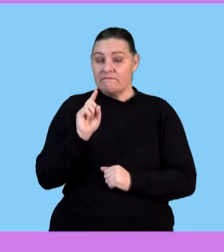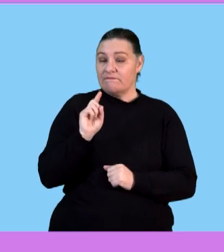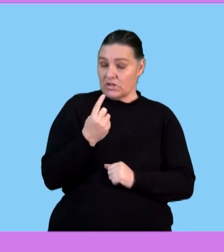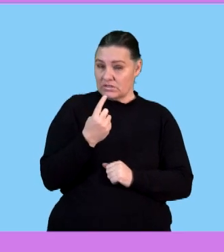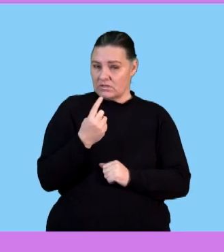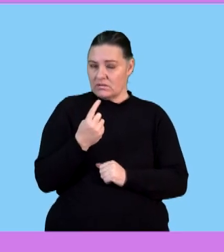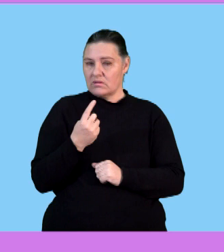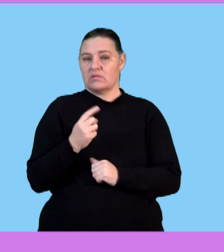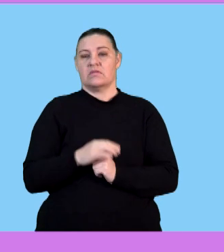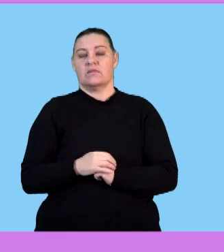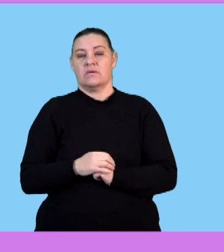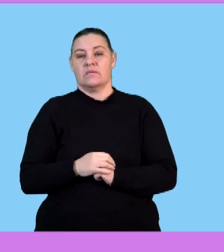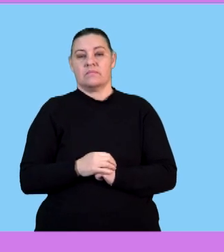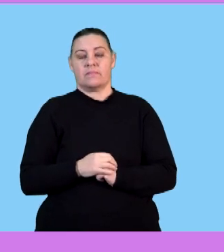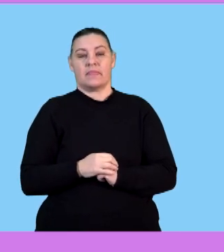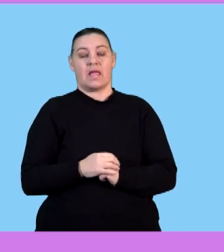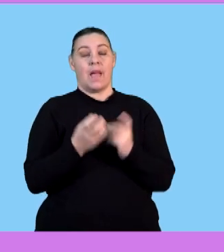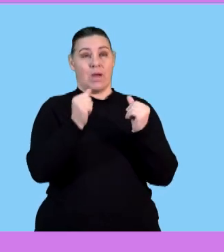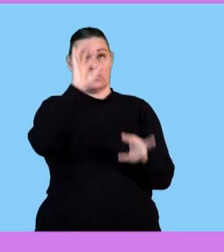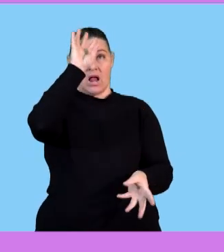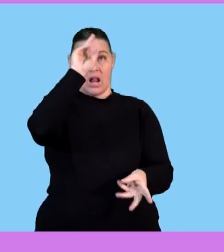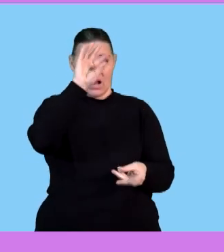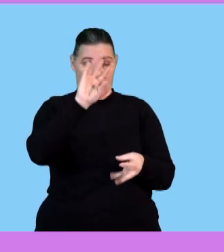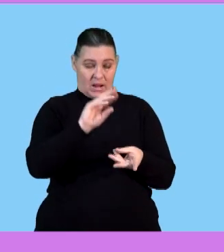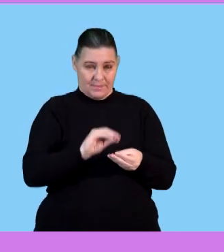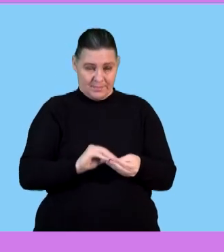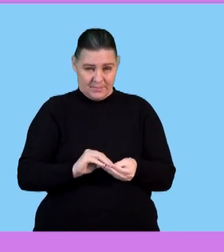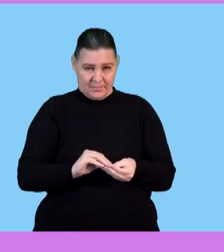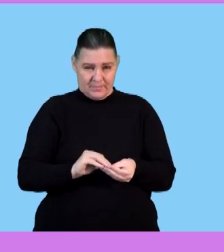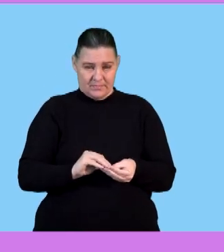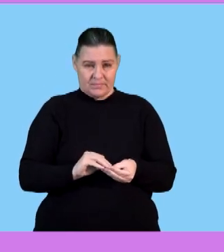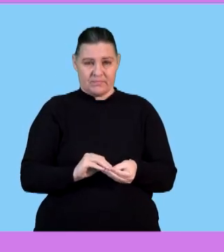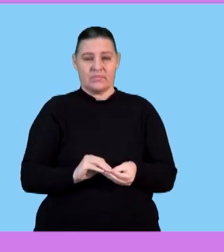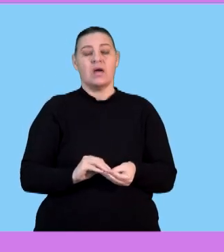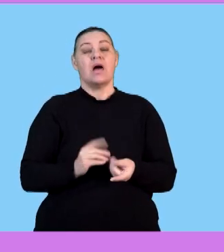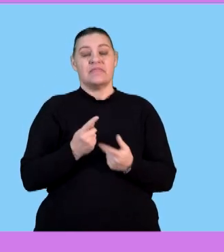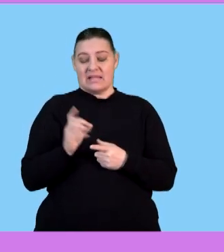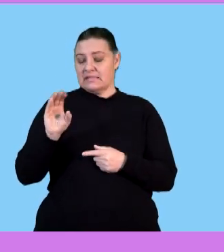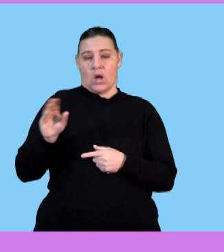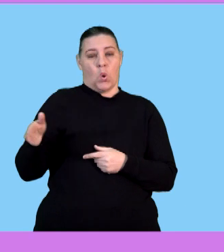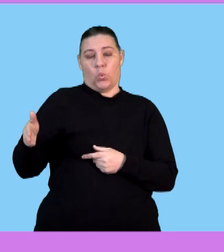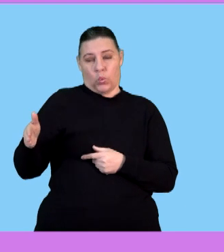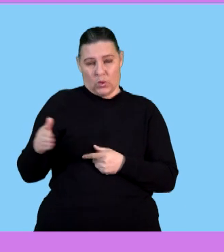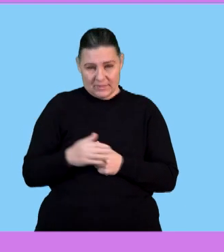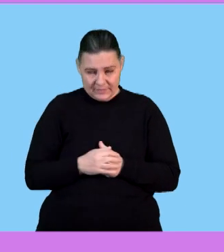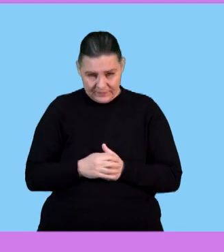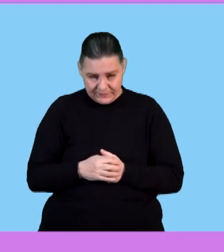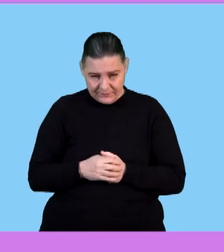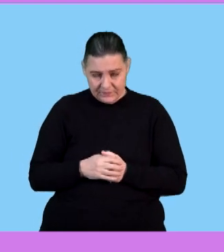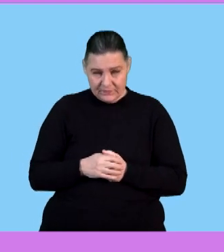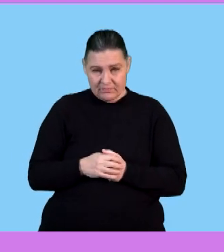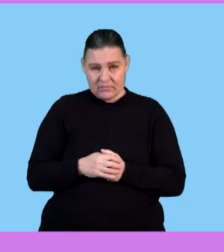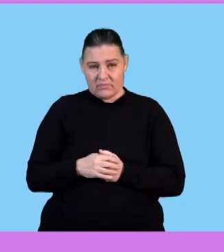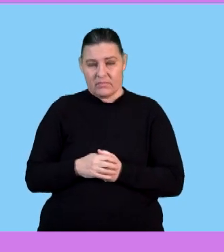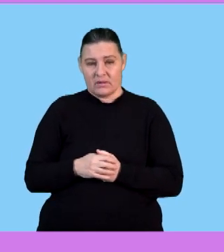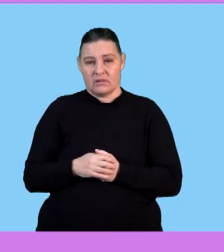got to add up all the amounts that are not 0 rated. In other words, the amount that don't have stars next to them. And